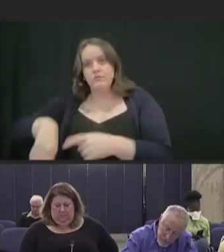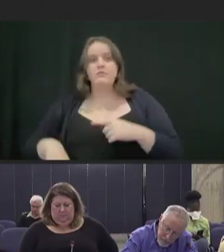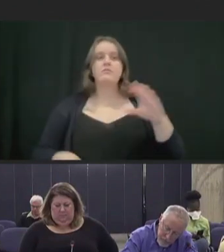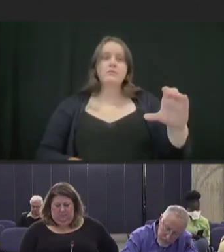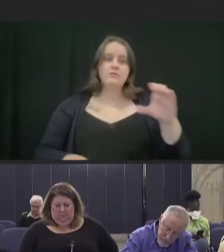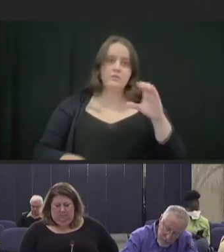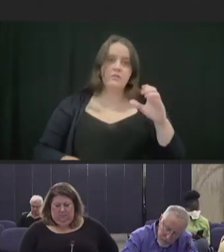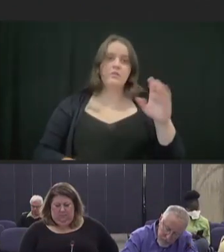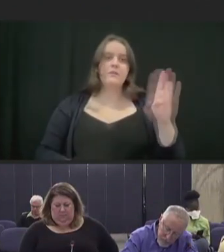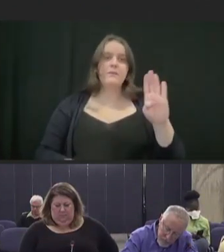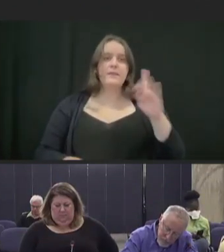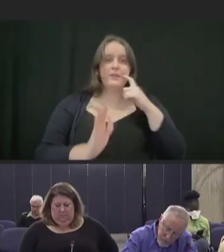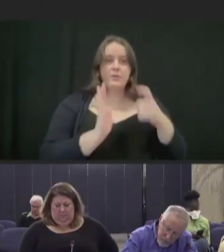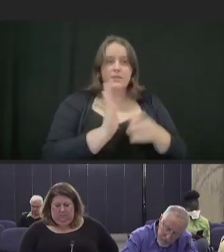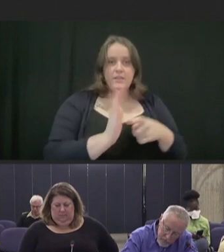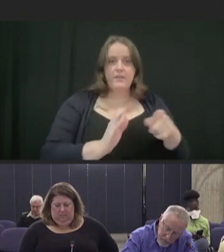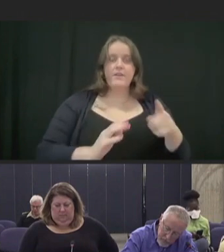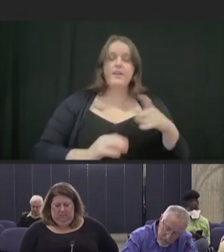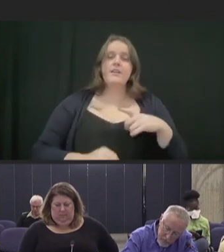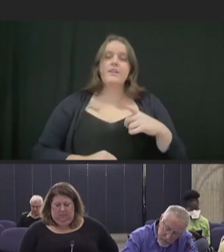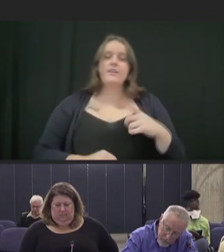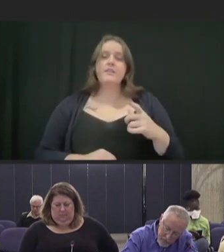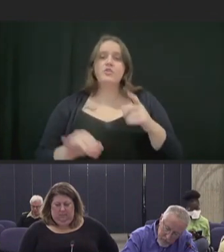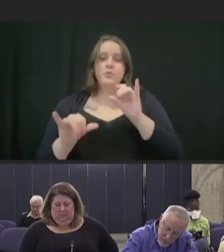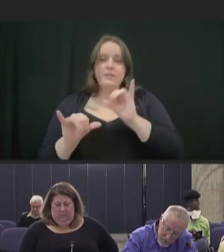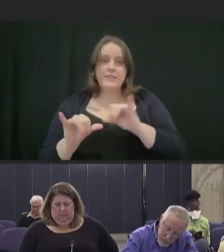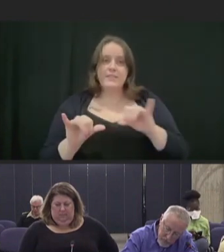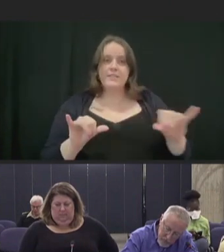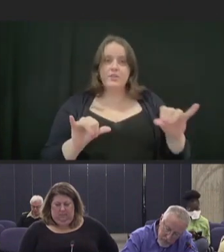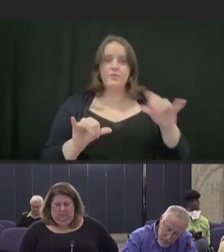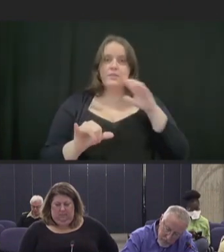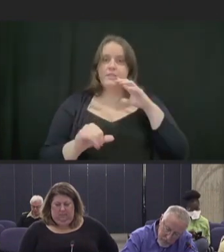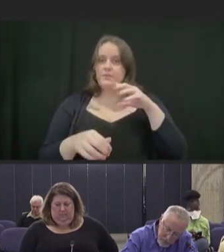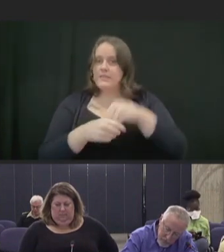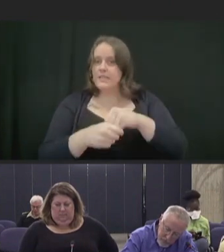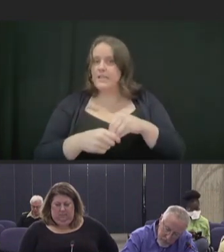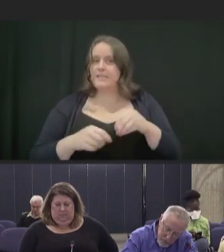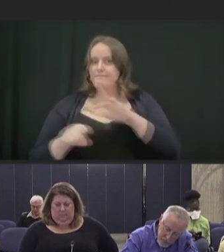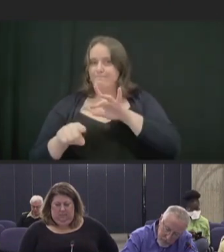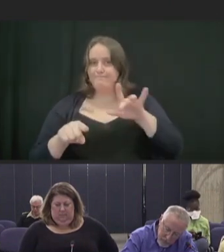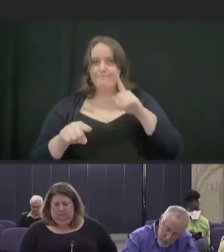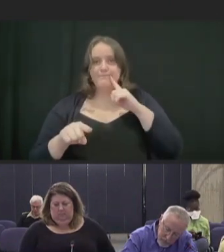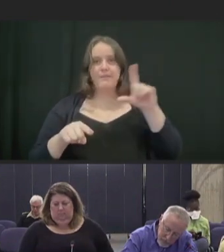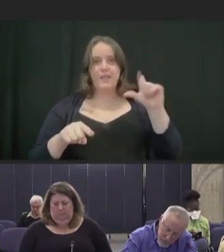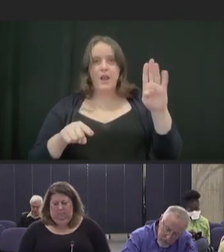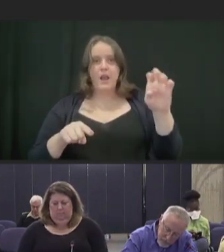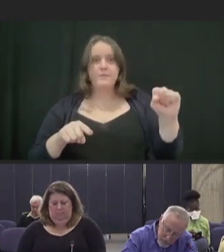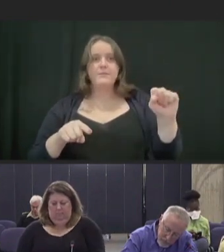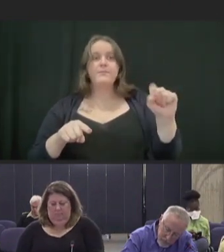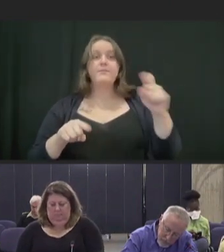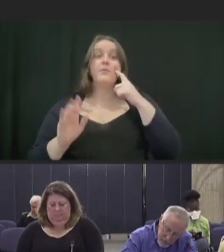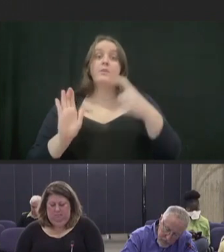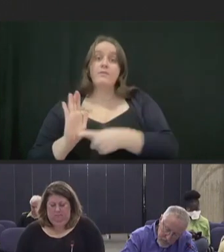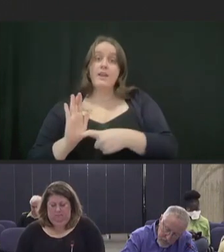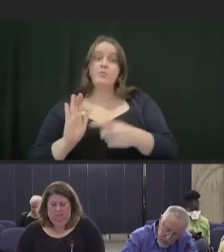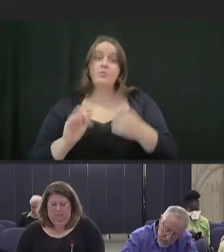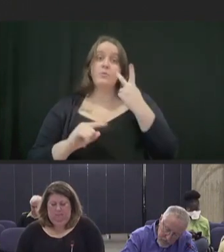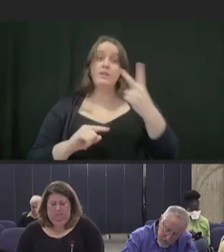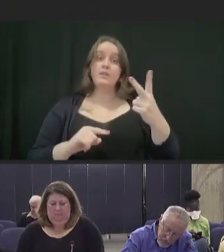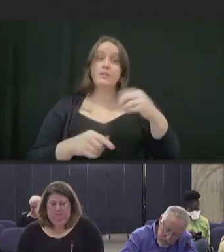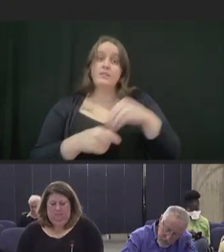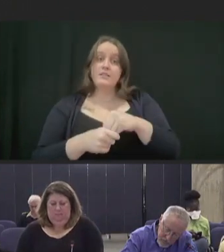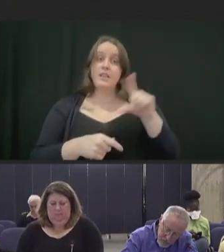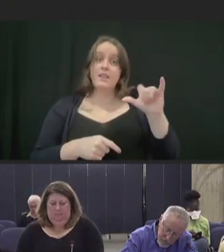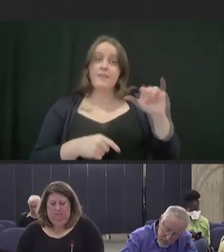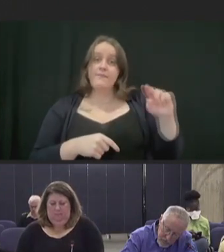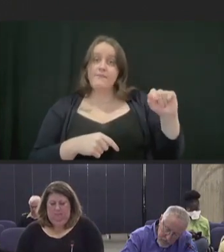Stock's labs in this case. And so what we found was when we looked in lymph nodes after